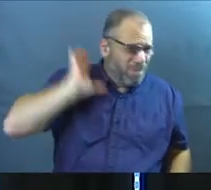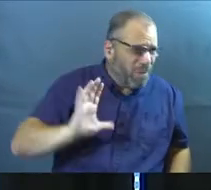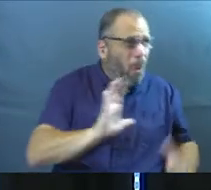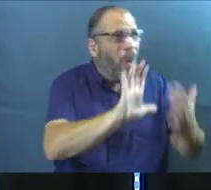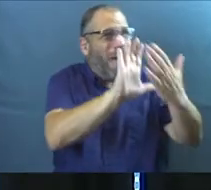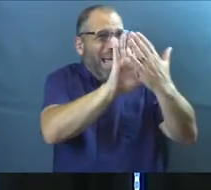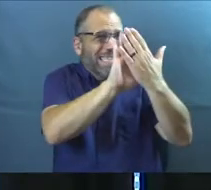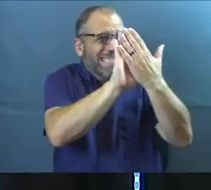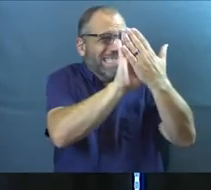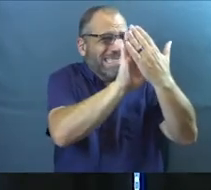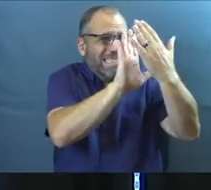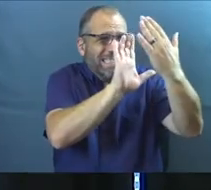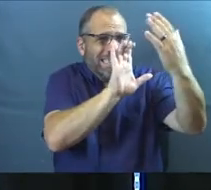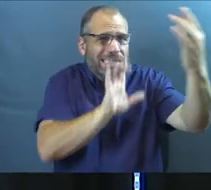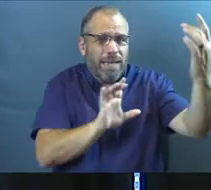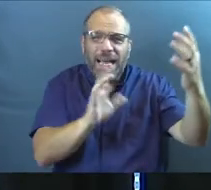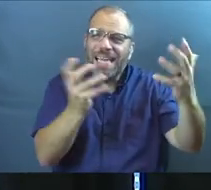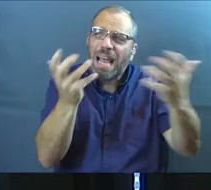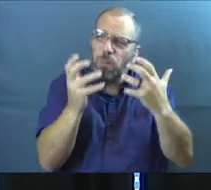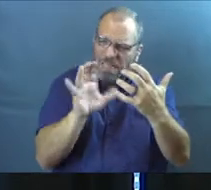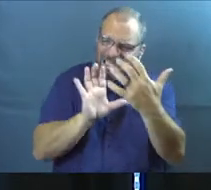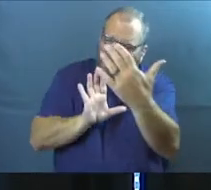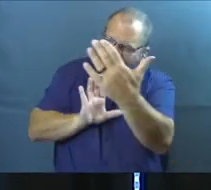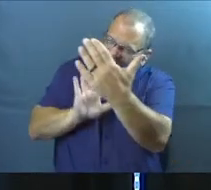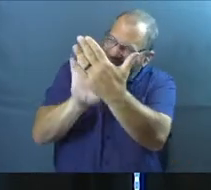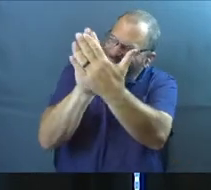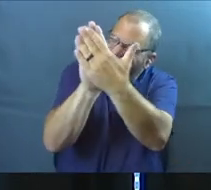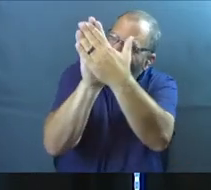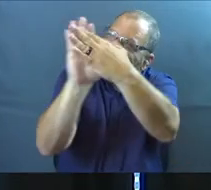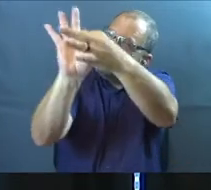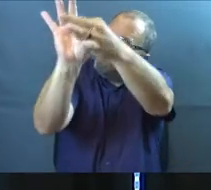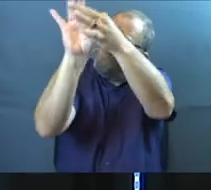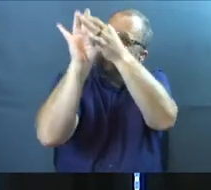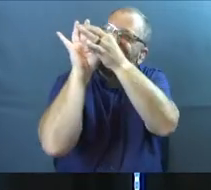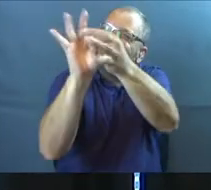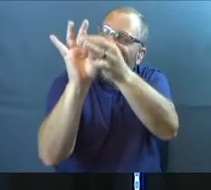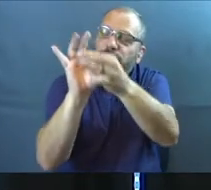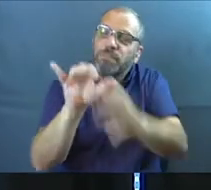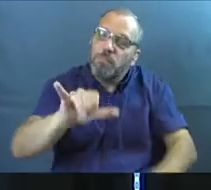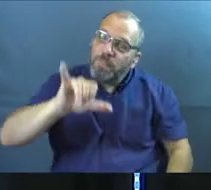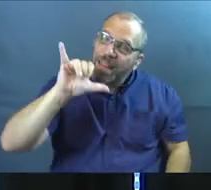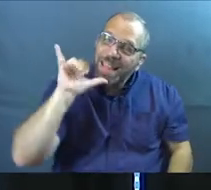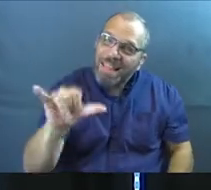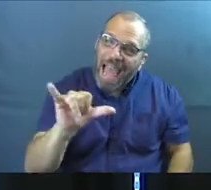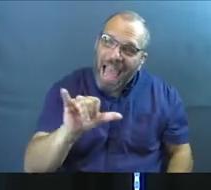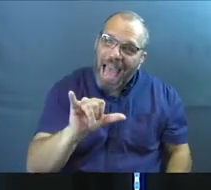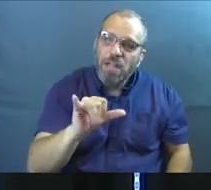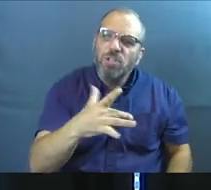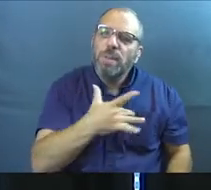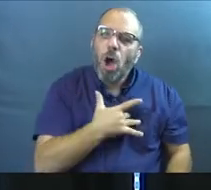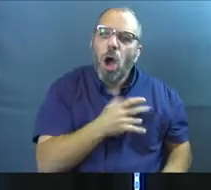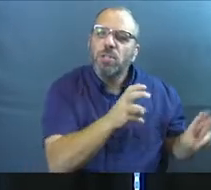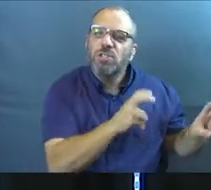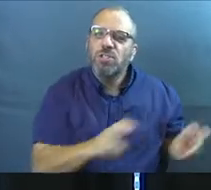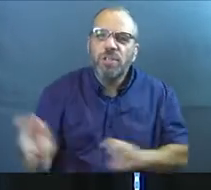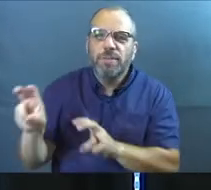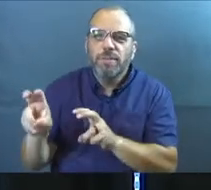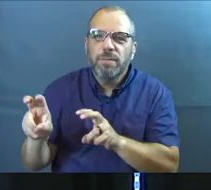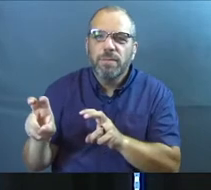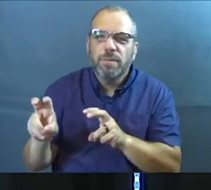close. And I just want to get closer. And that should be the heart cry of the